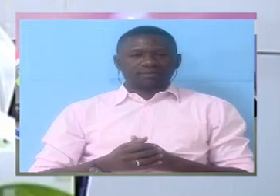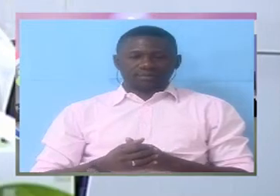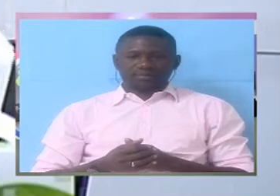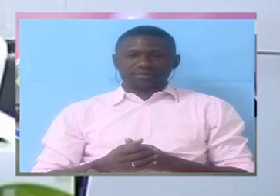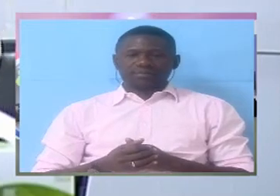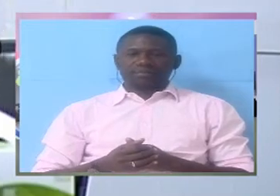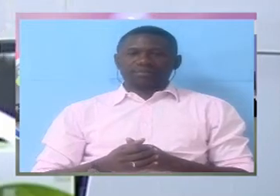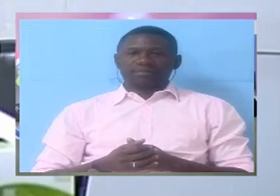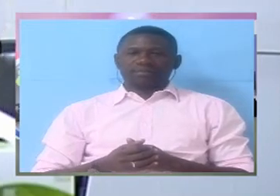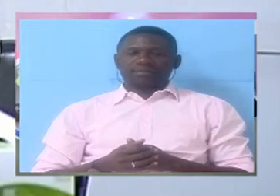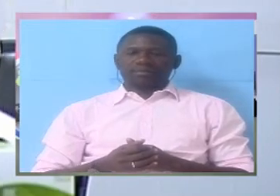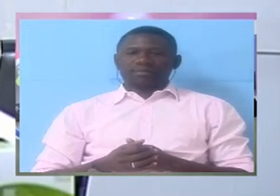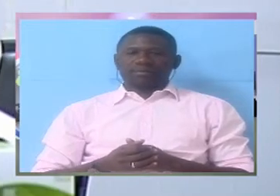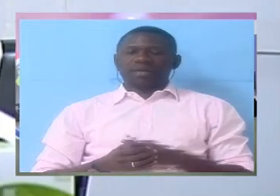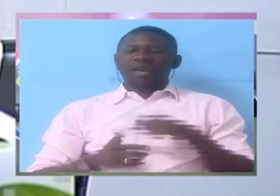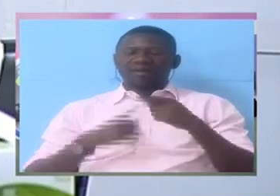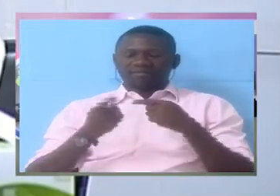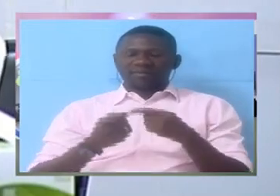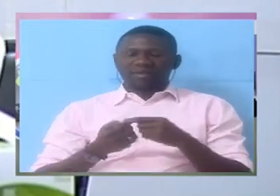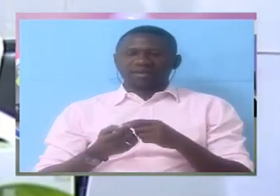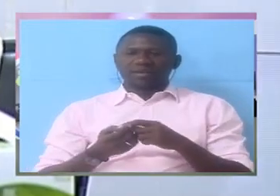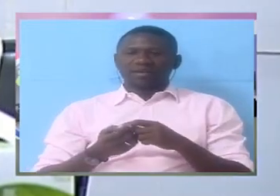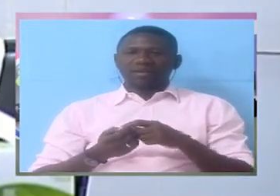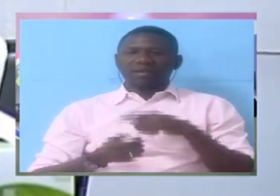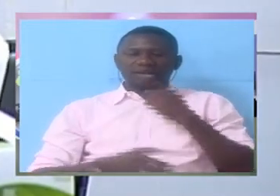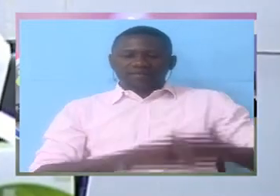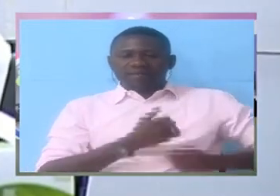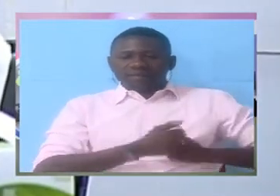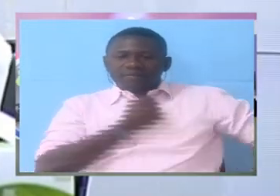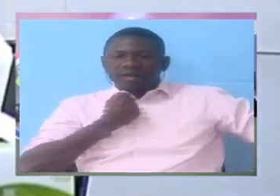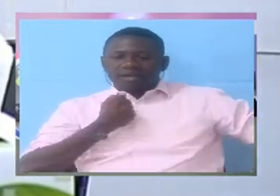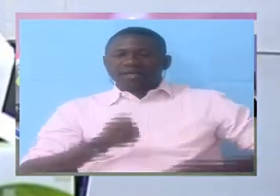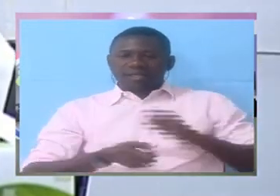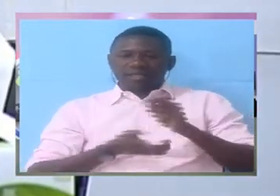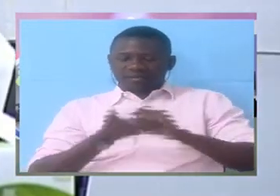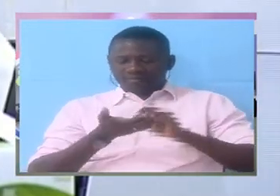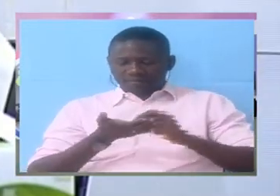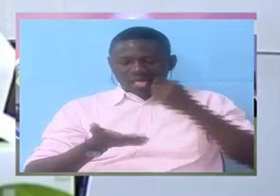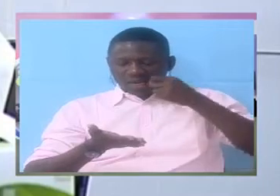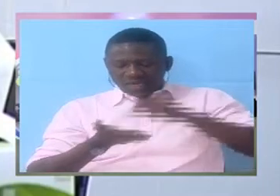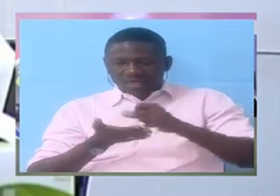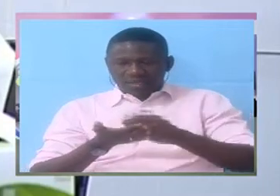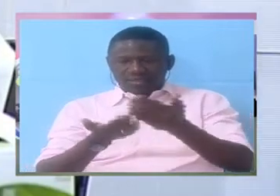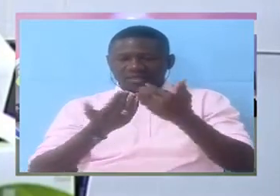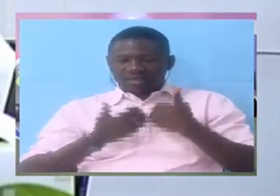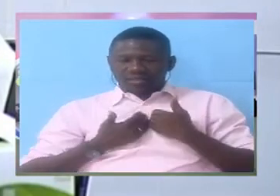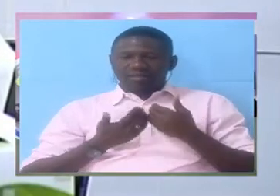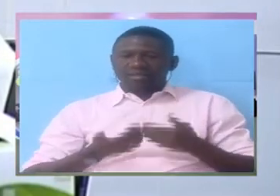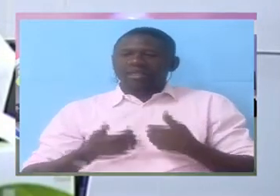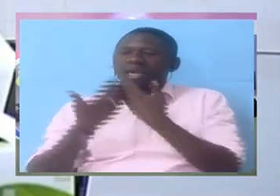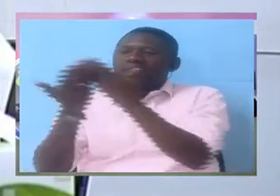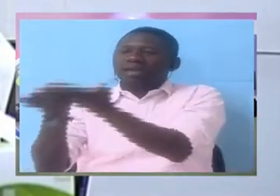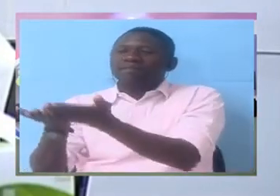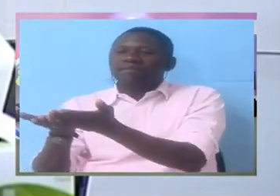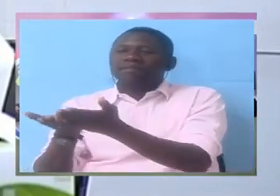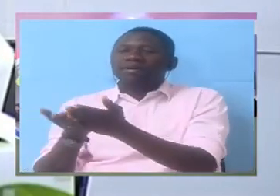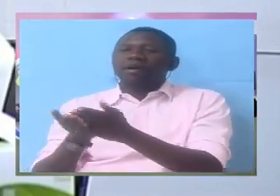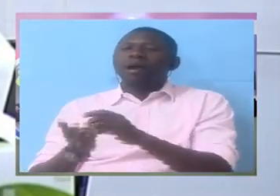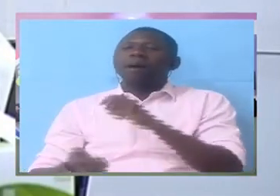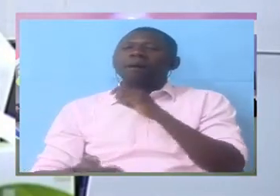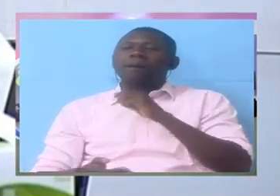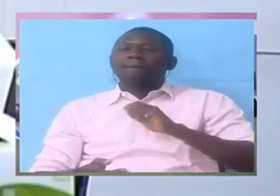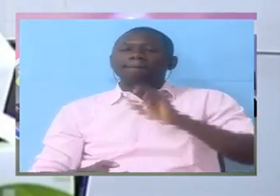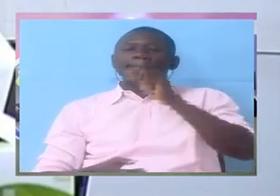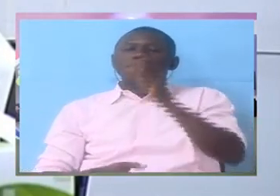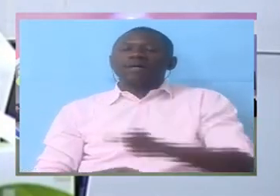asabu. And gave me a letter for Dentist Carol at the RVH. Nata letter odi na prunga samba Dentist Carol ye membe numba nyunle